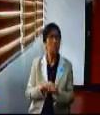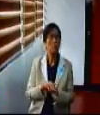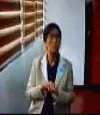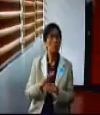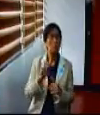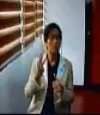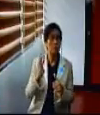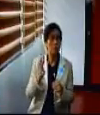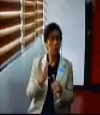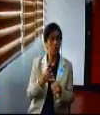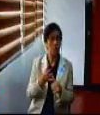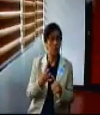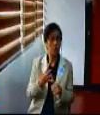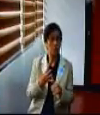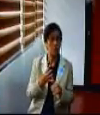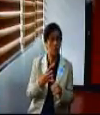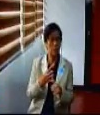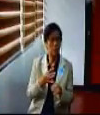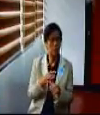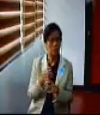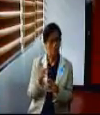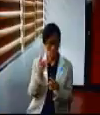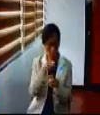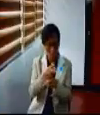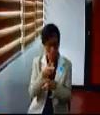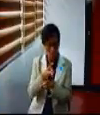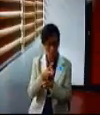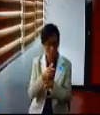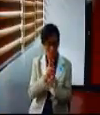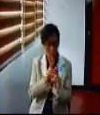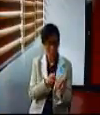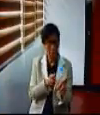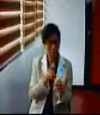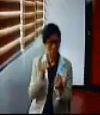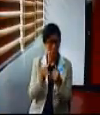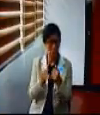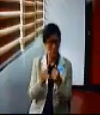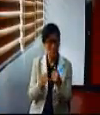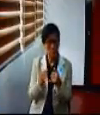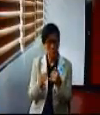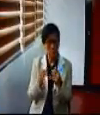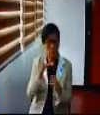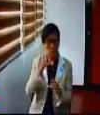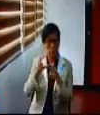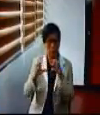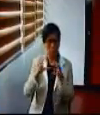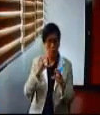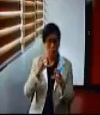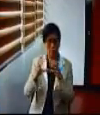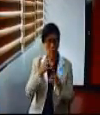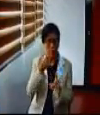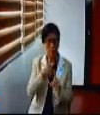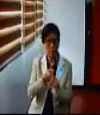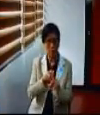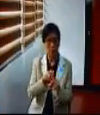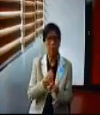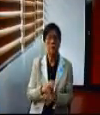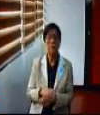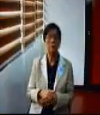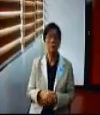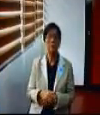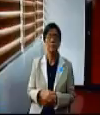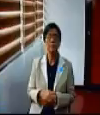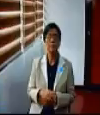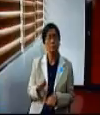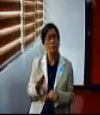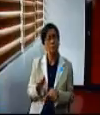is tracking responses. And the last element, communicating the impacts.